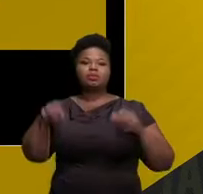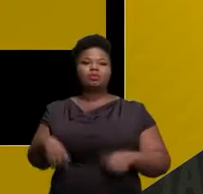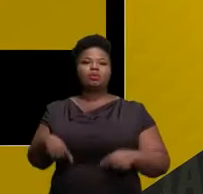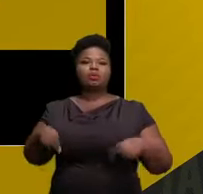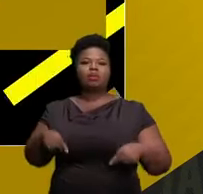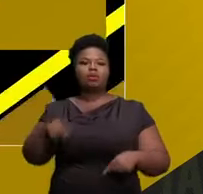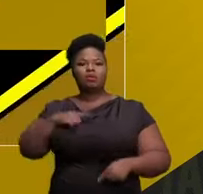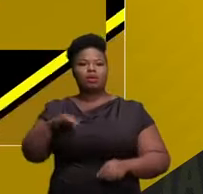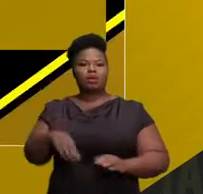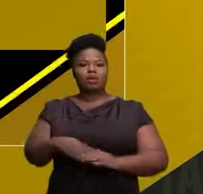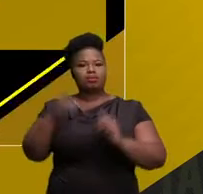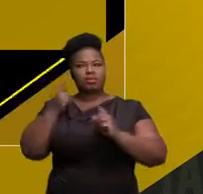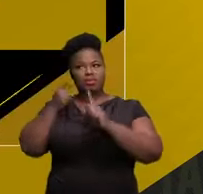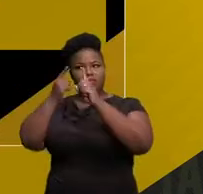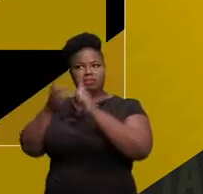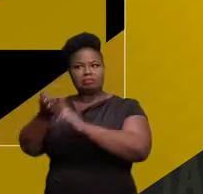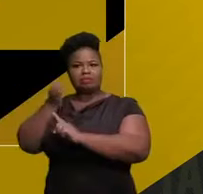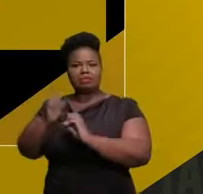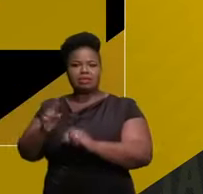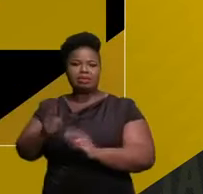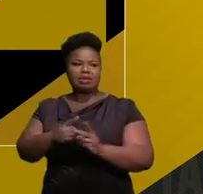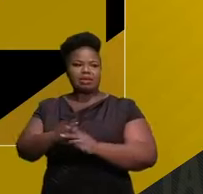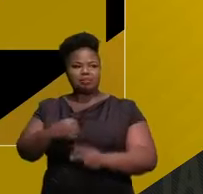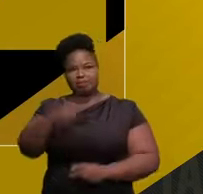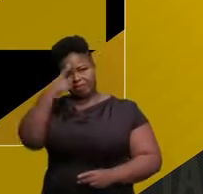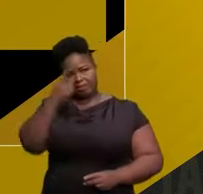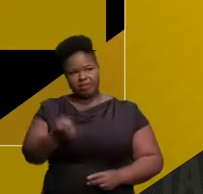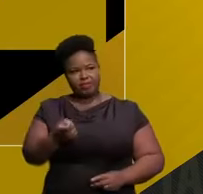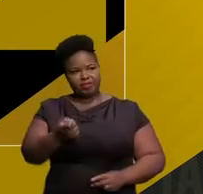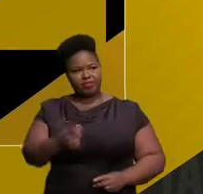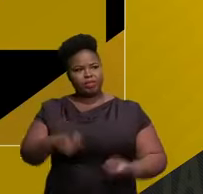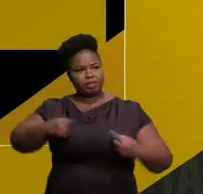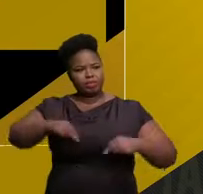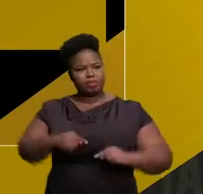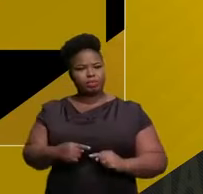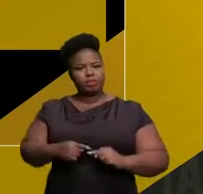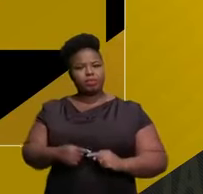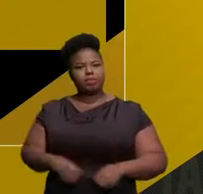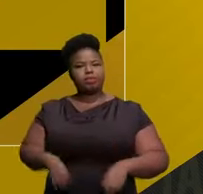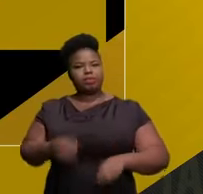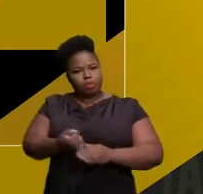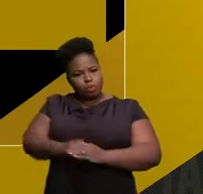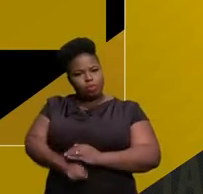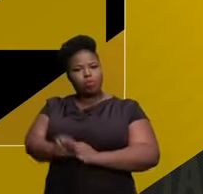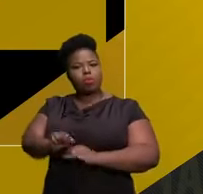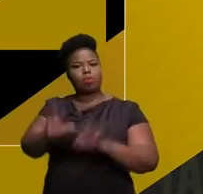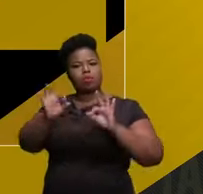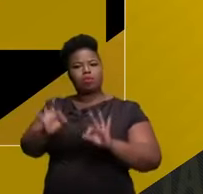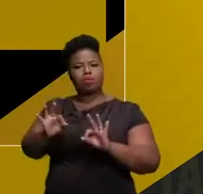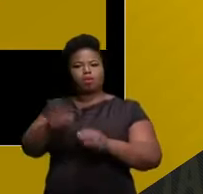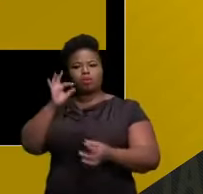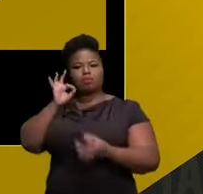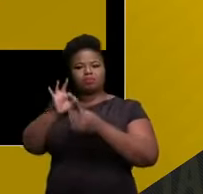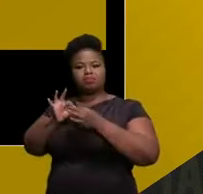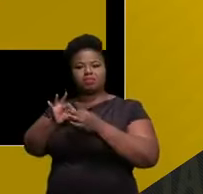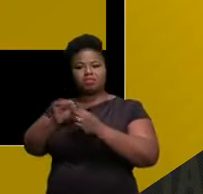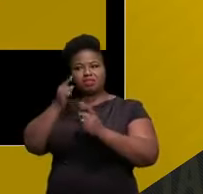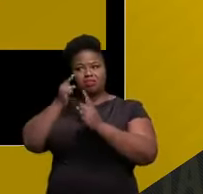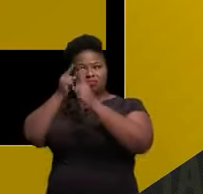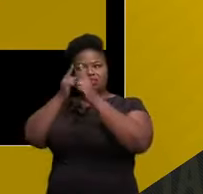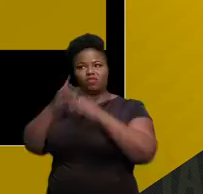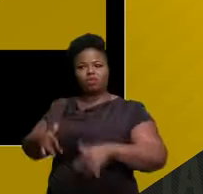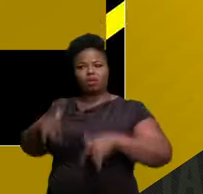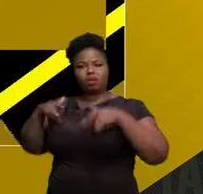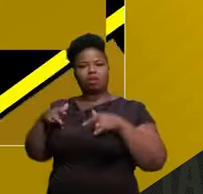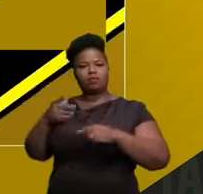earth without fulfilling my purpose. I strongly believe that we were all uniquely born with our specific purpose to fulfill in